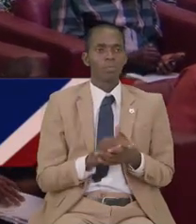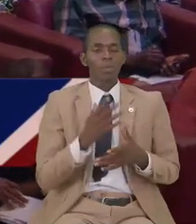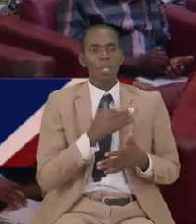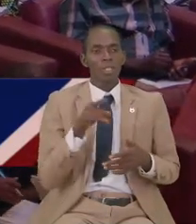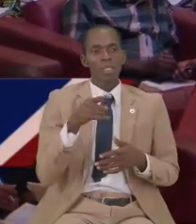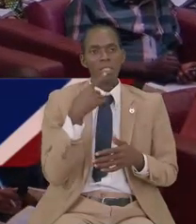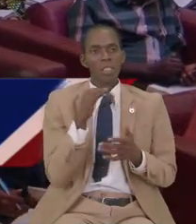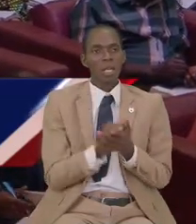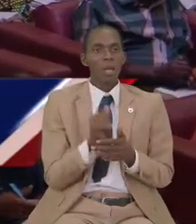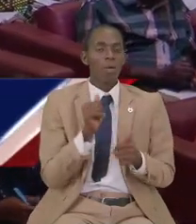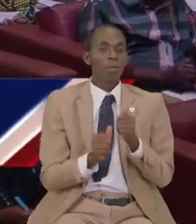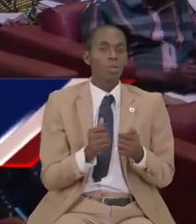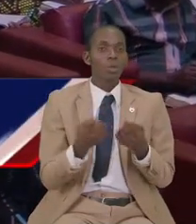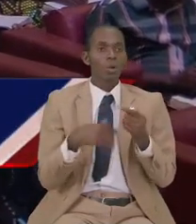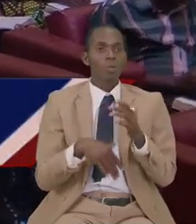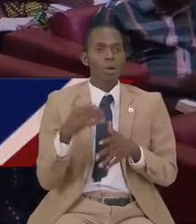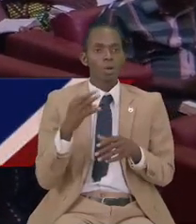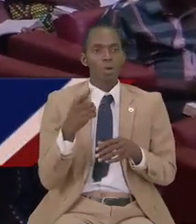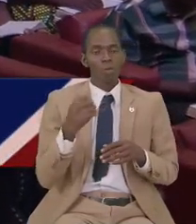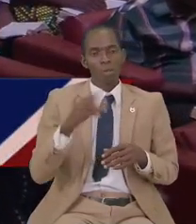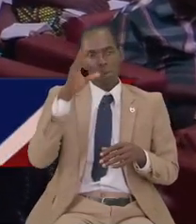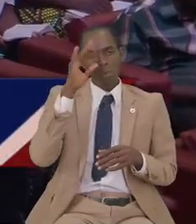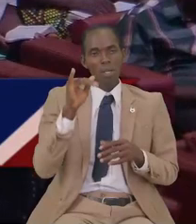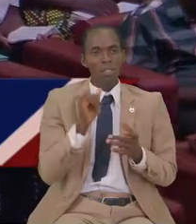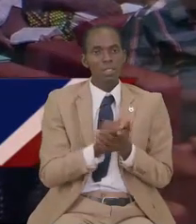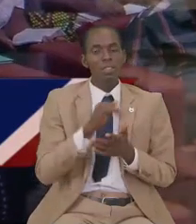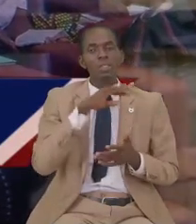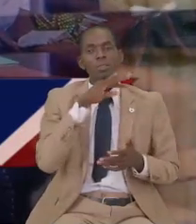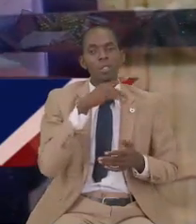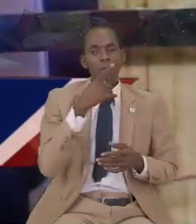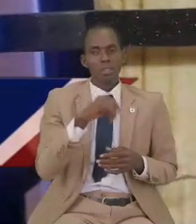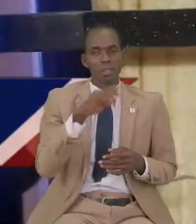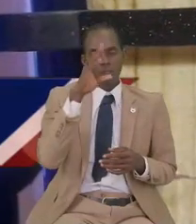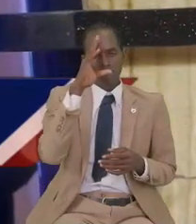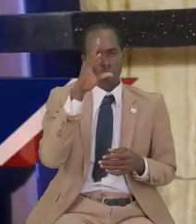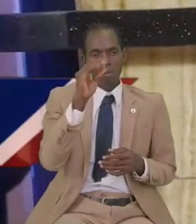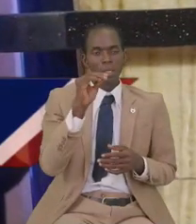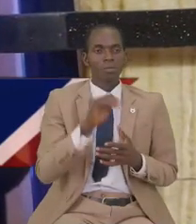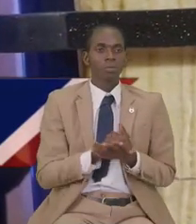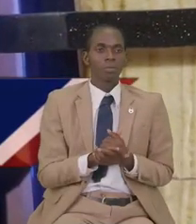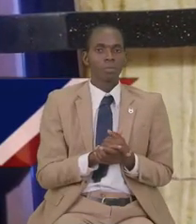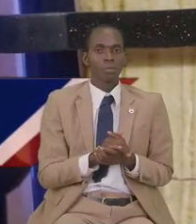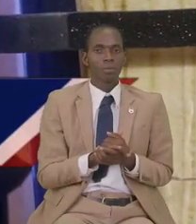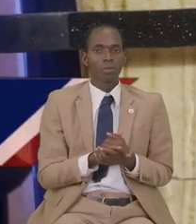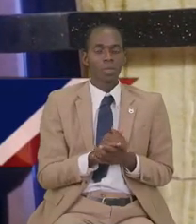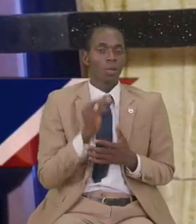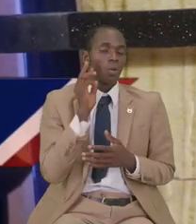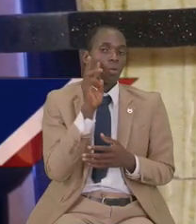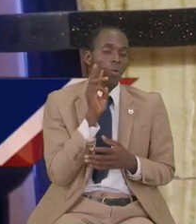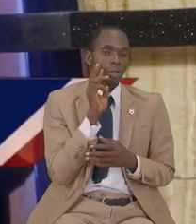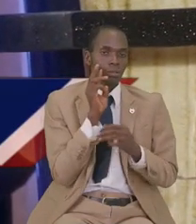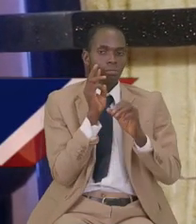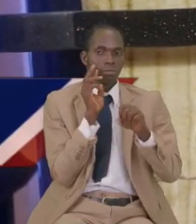said, that which cometh out of the man, that defileth the man. Wine,